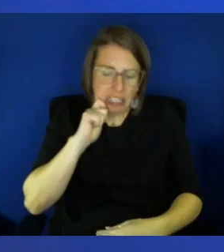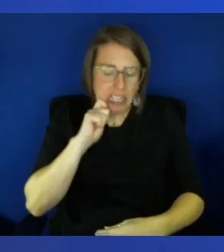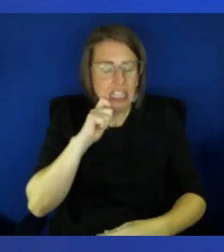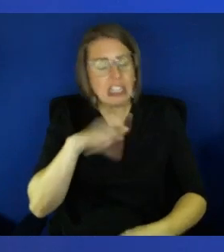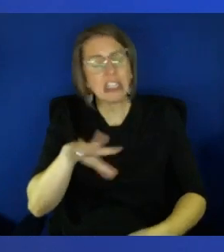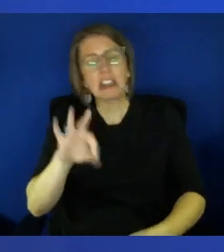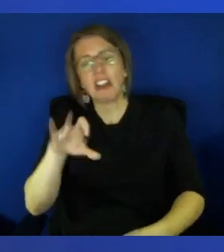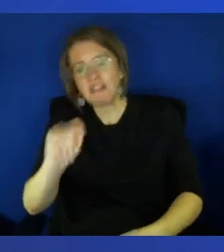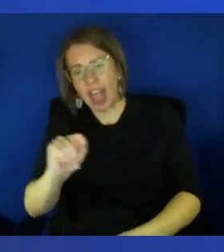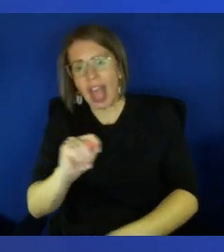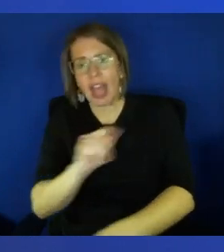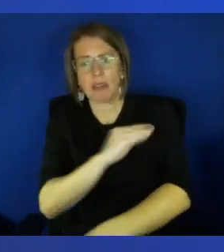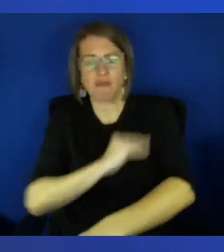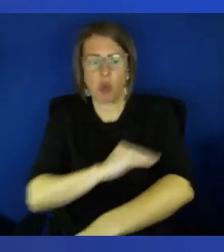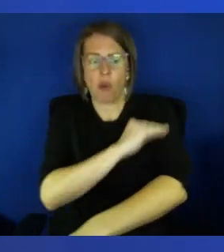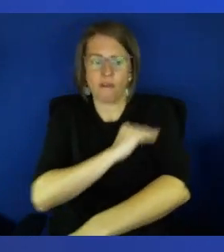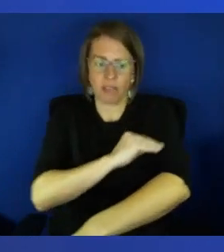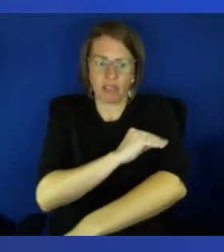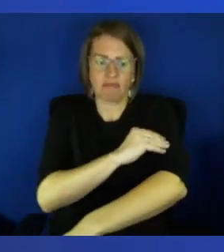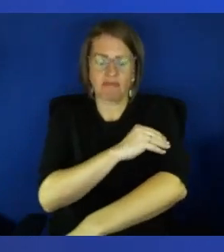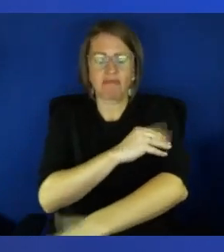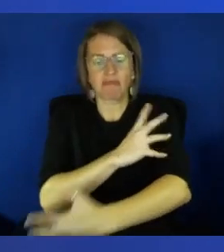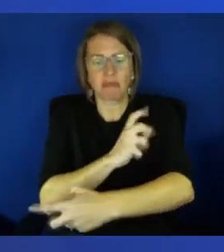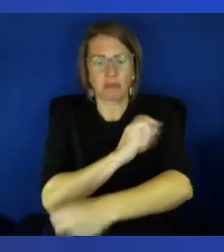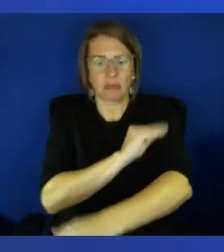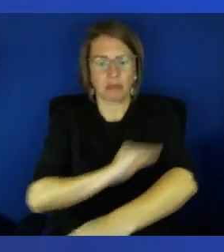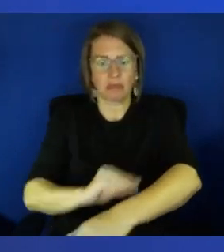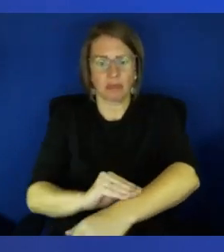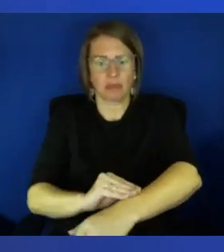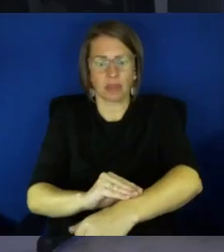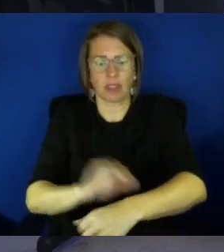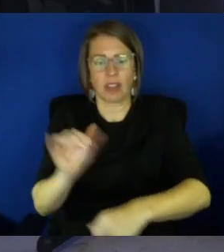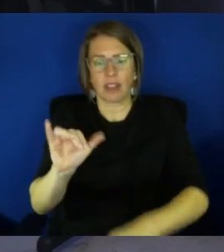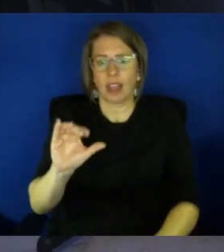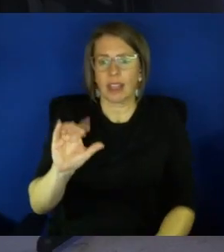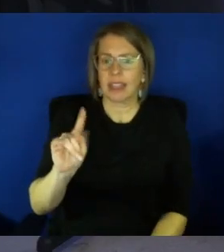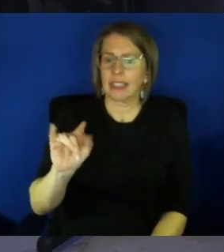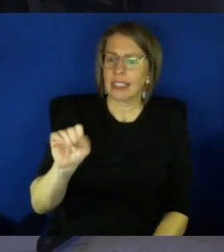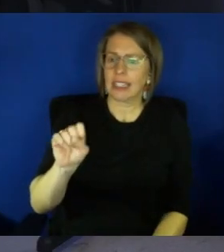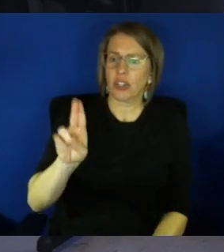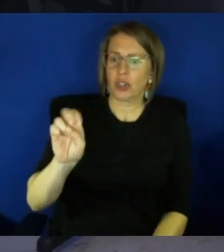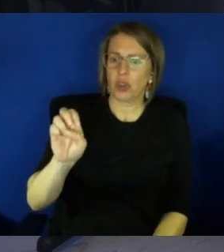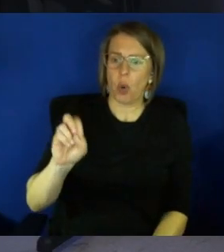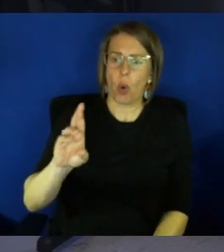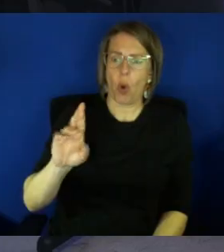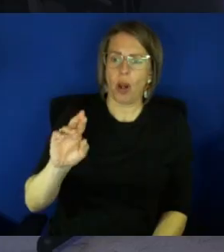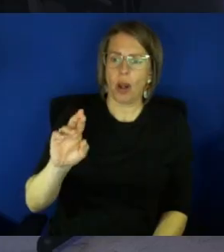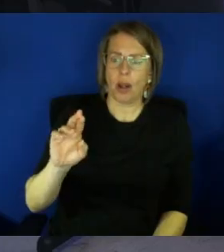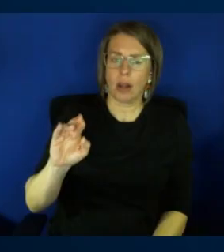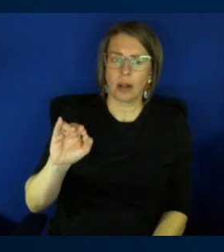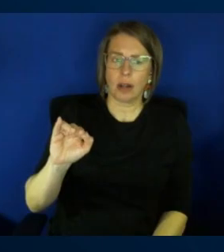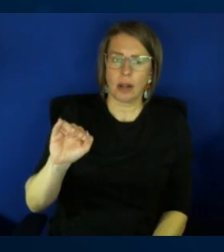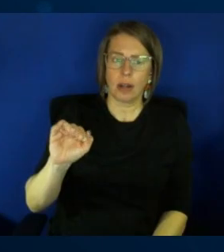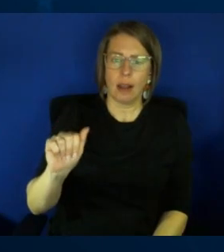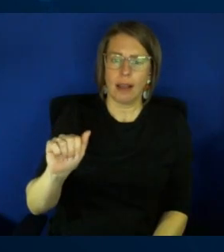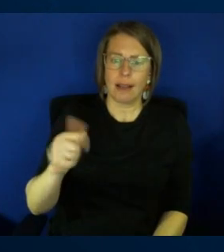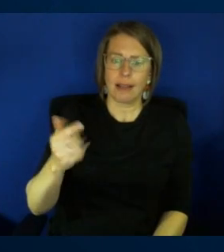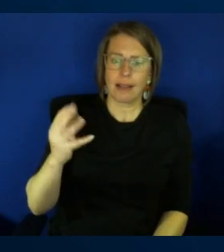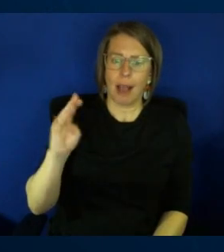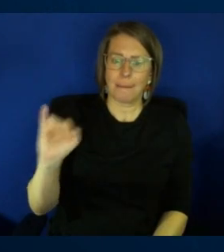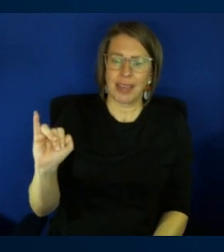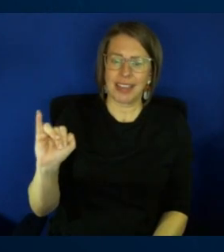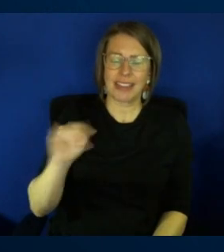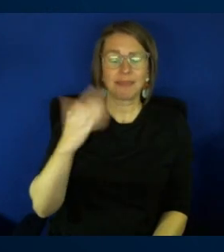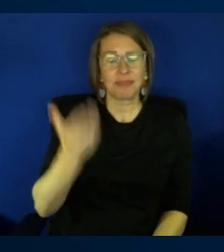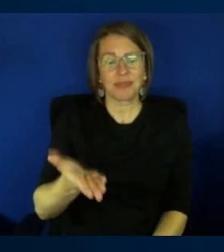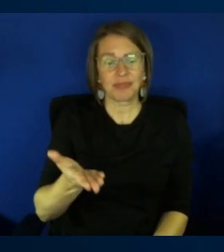tissue origami. Tissue origami. That's pretty good right there. I got that. Super interesting. Alexis.